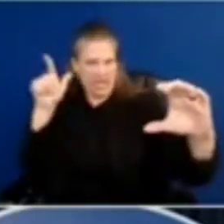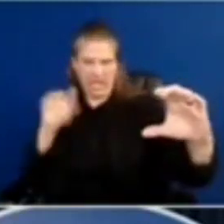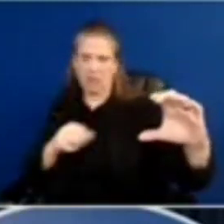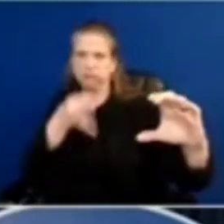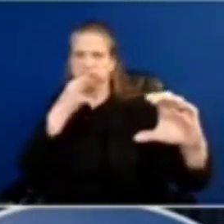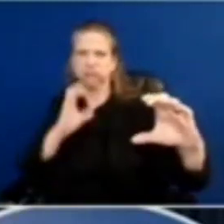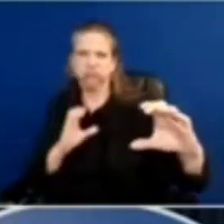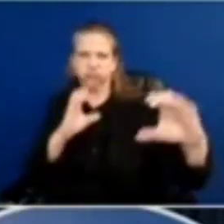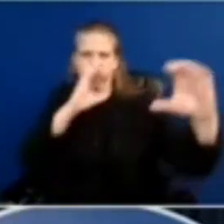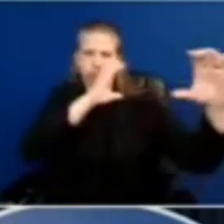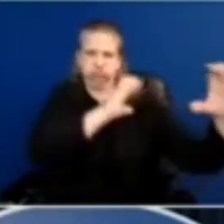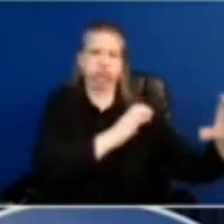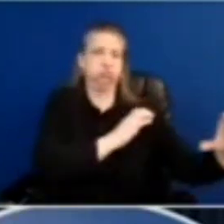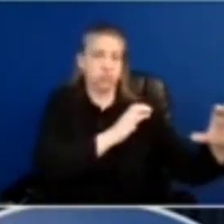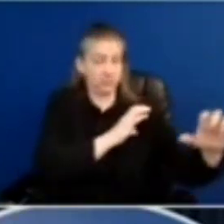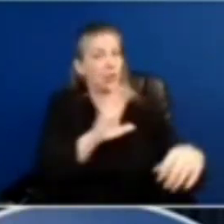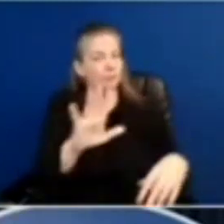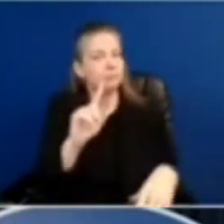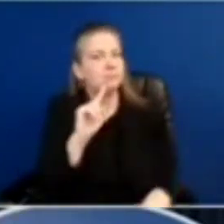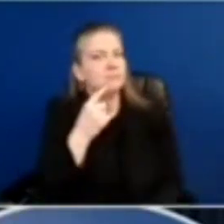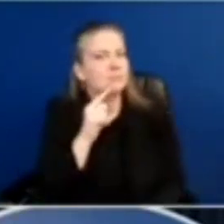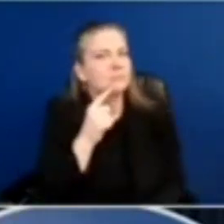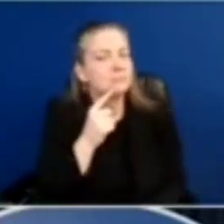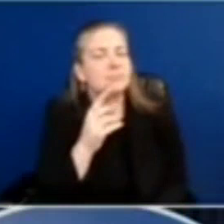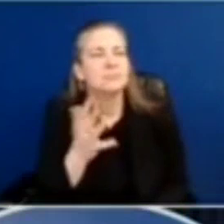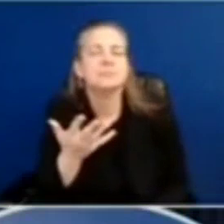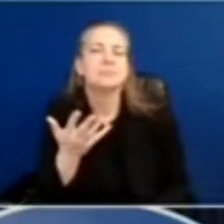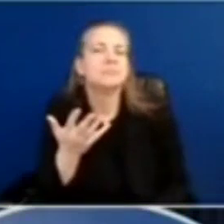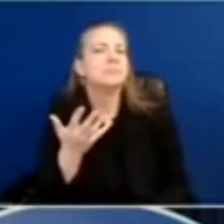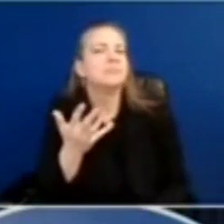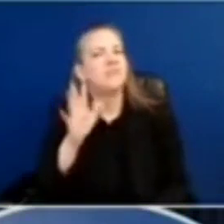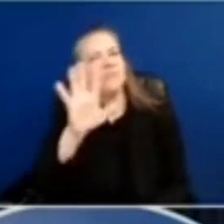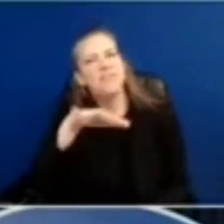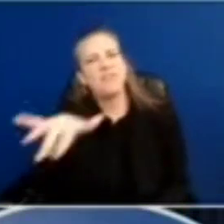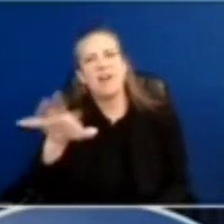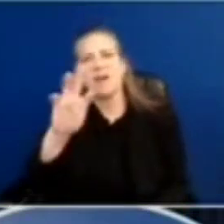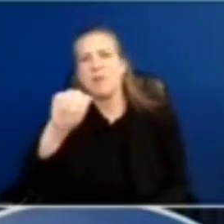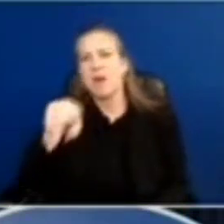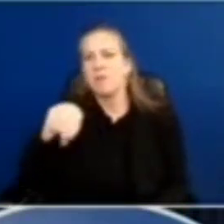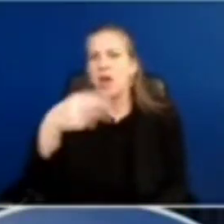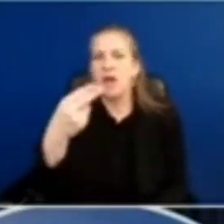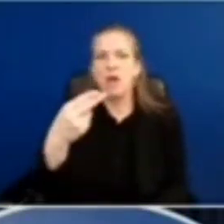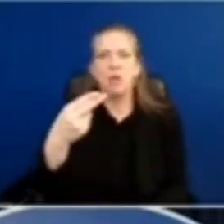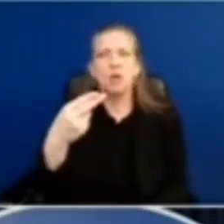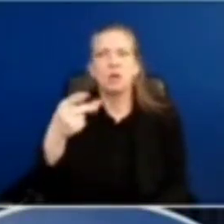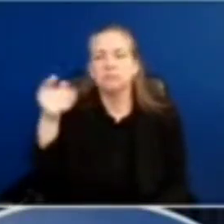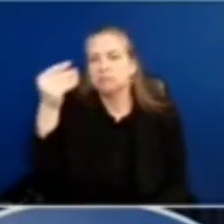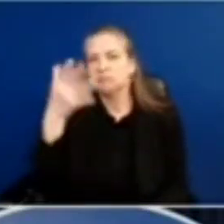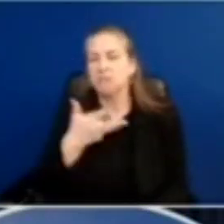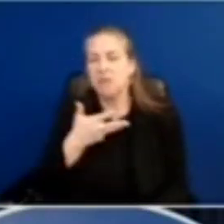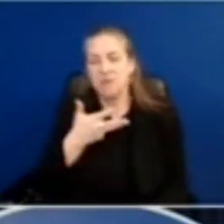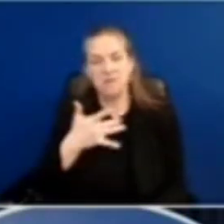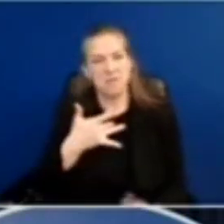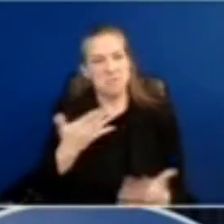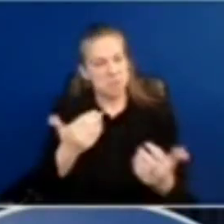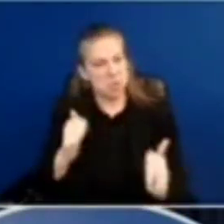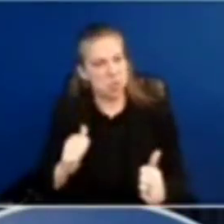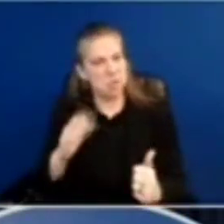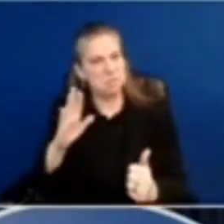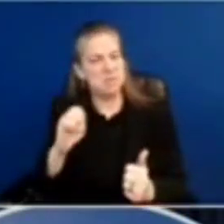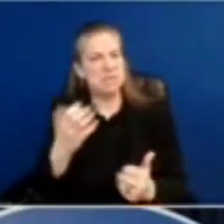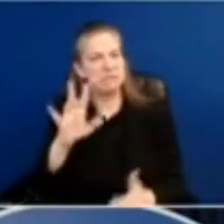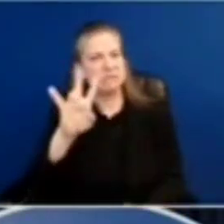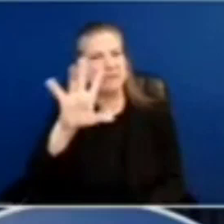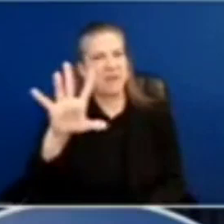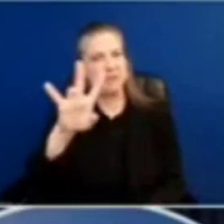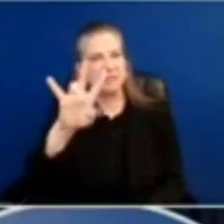We certainly think we will see winds 55 miles an hour. I was told they thought they could get up to potentially